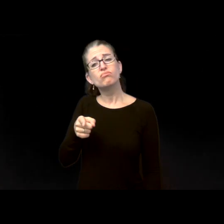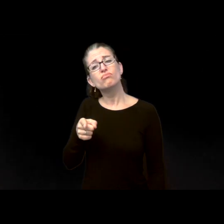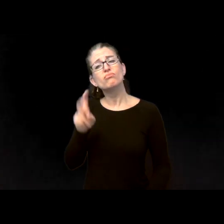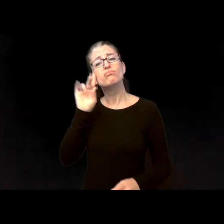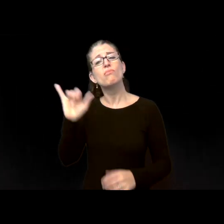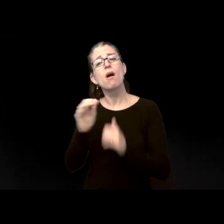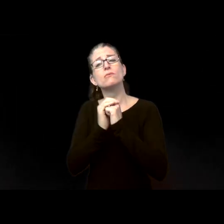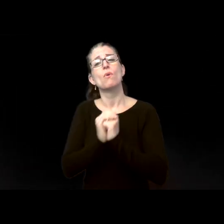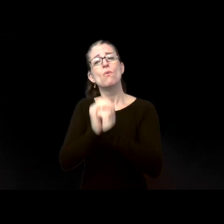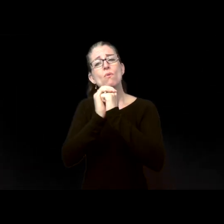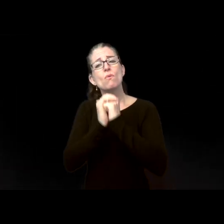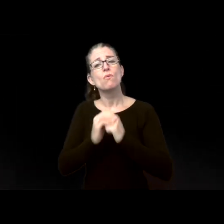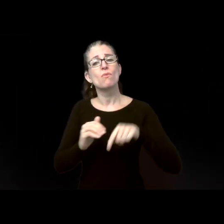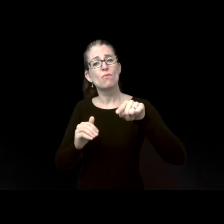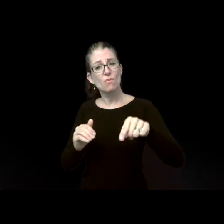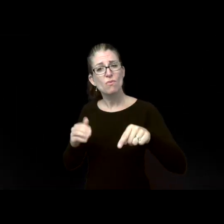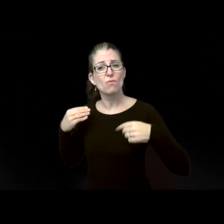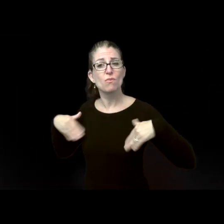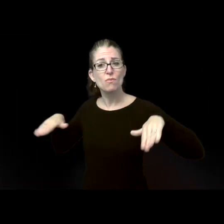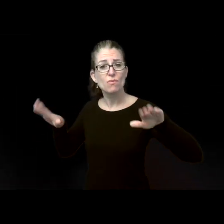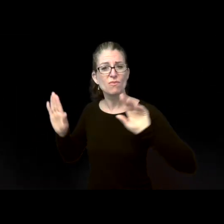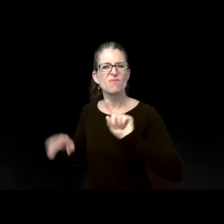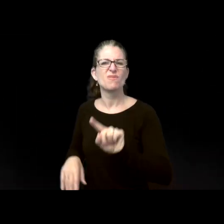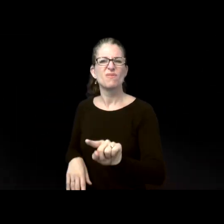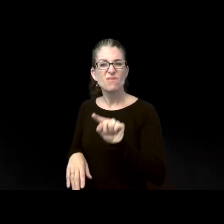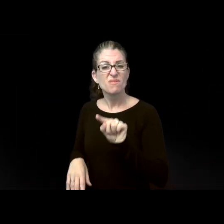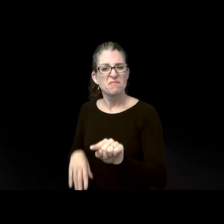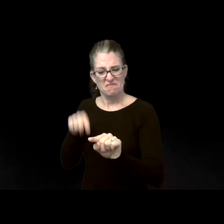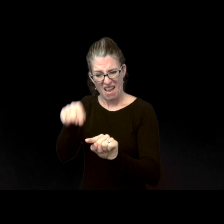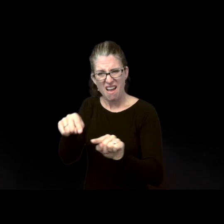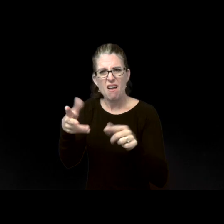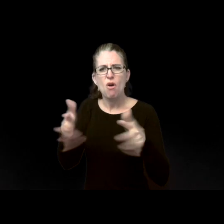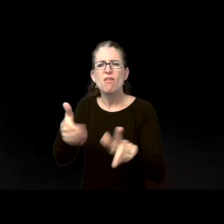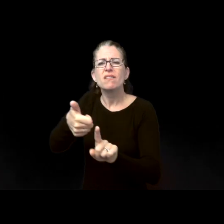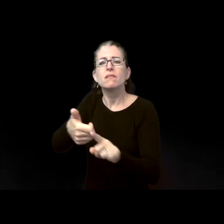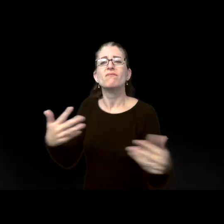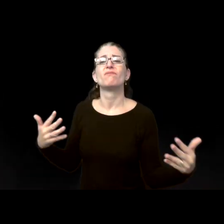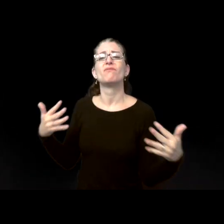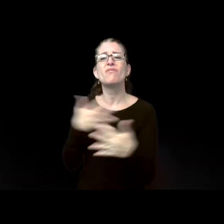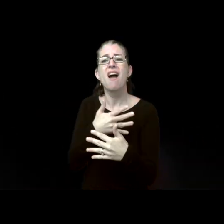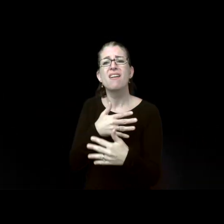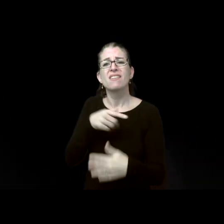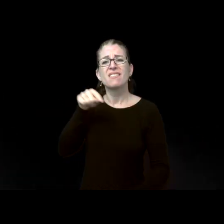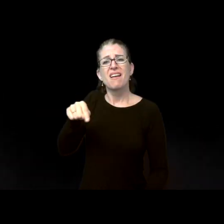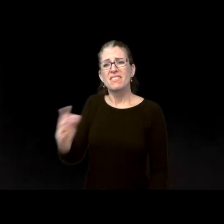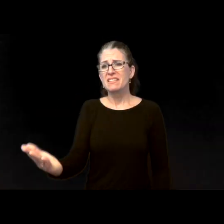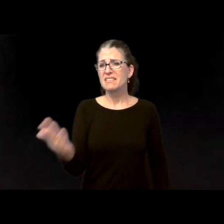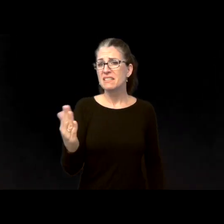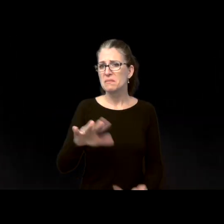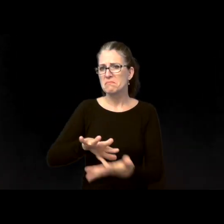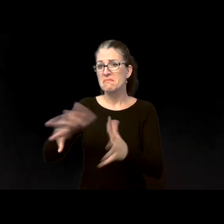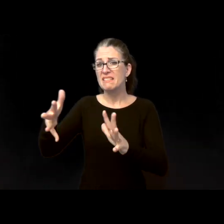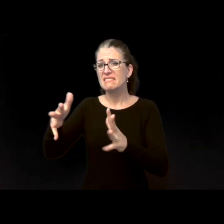that the saint that they're anointing is frightened of the